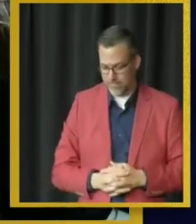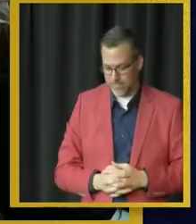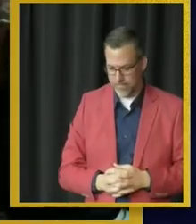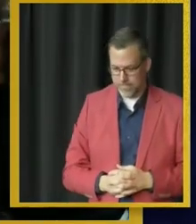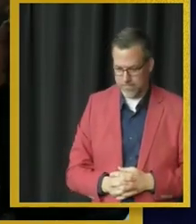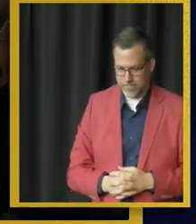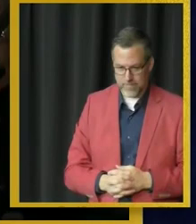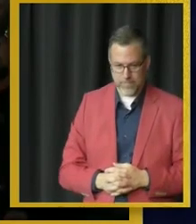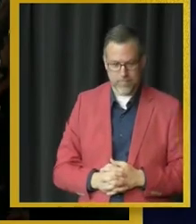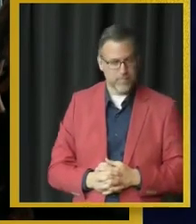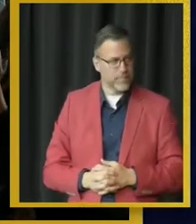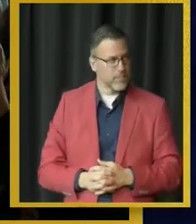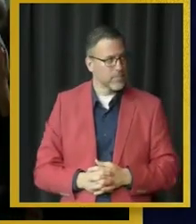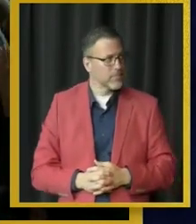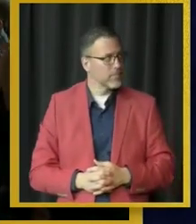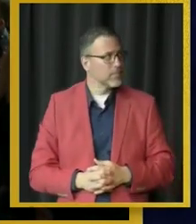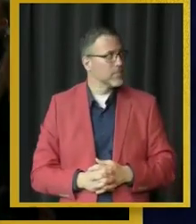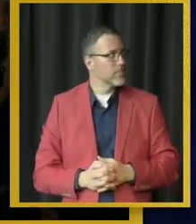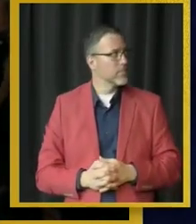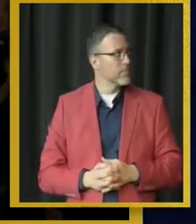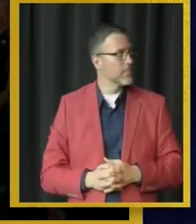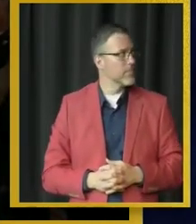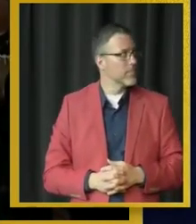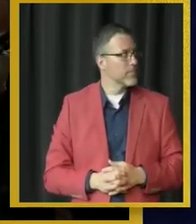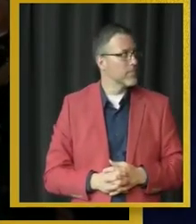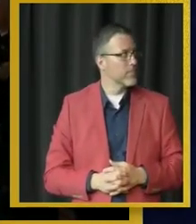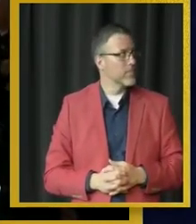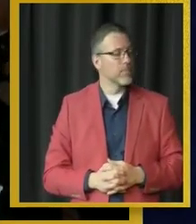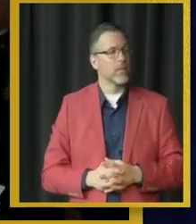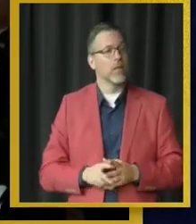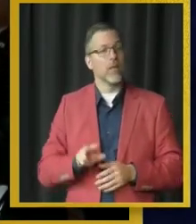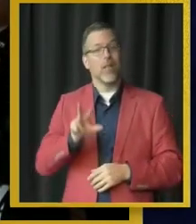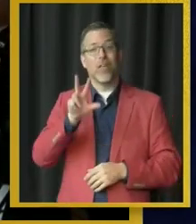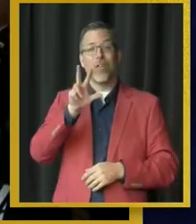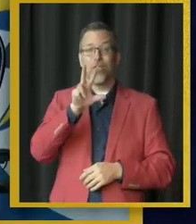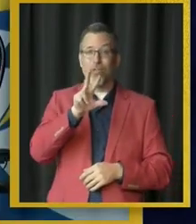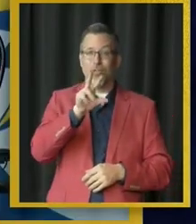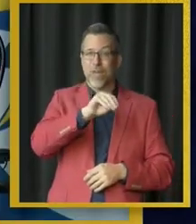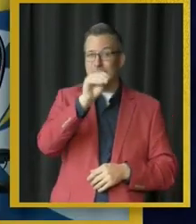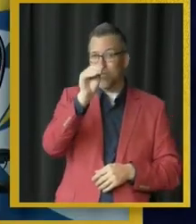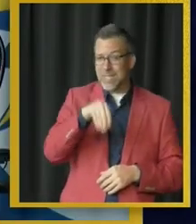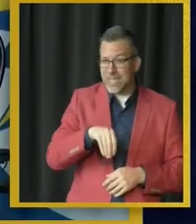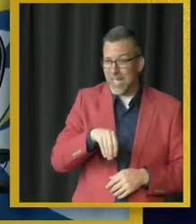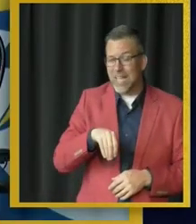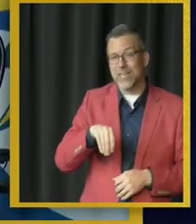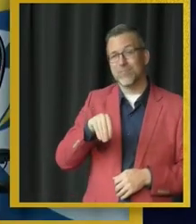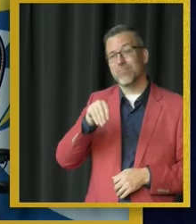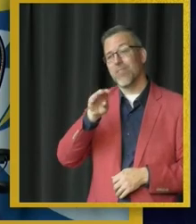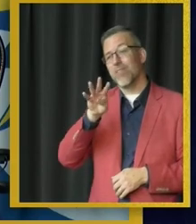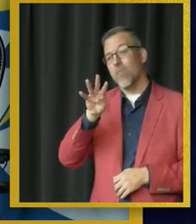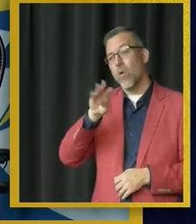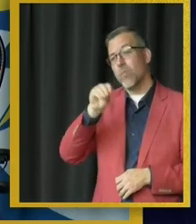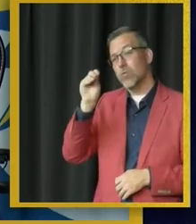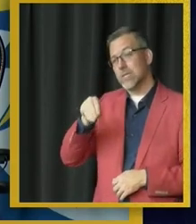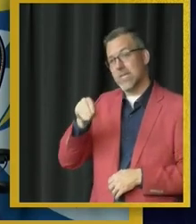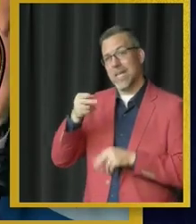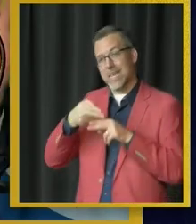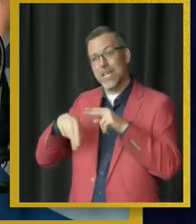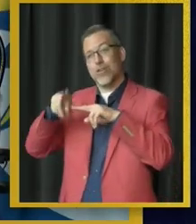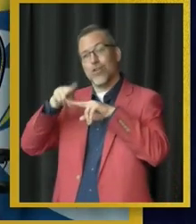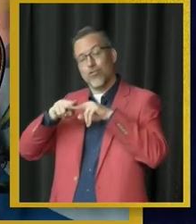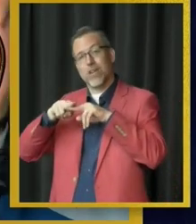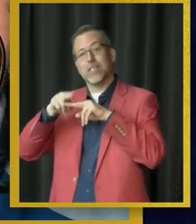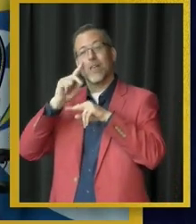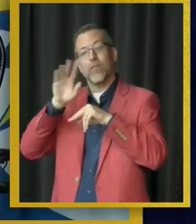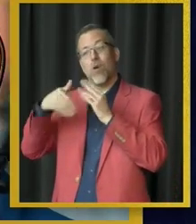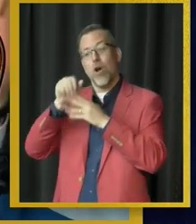Step raises of 3%, a 4% COLA for all Metro employees for the